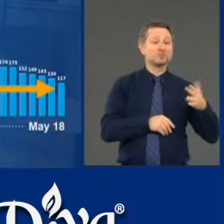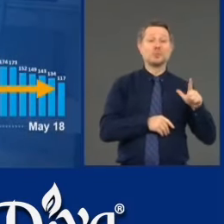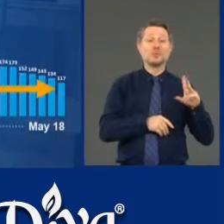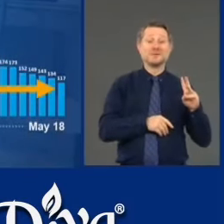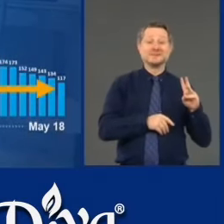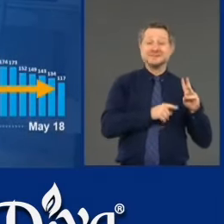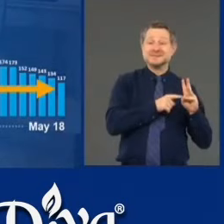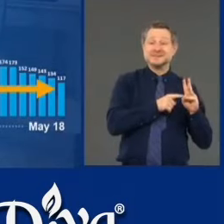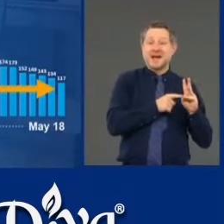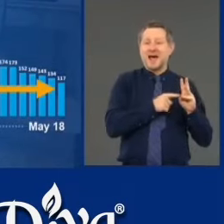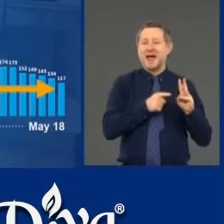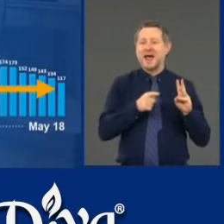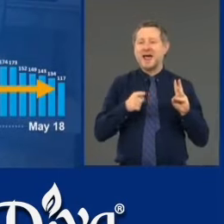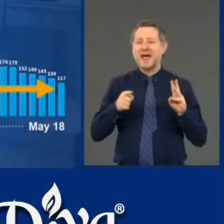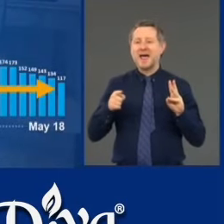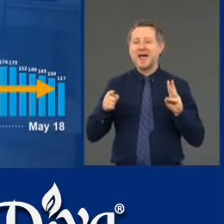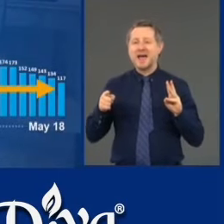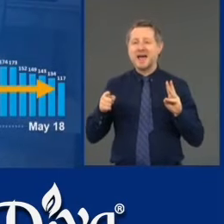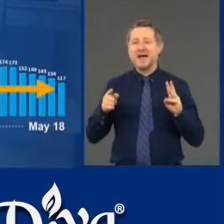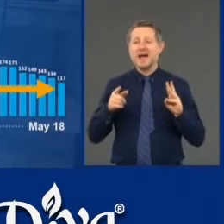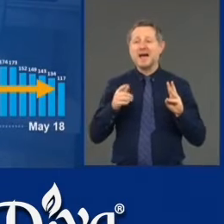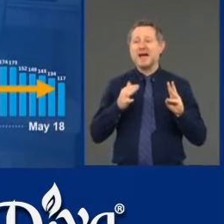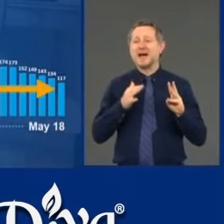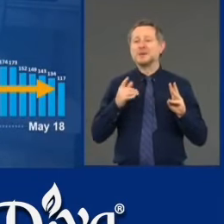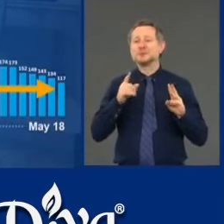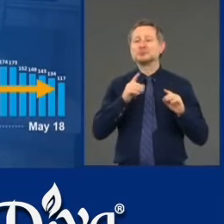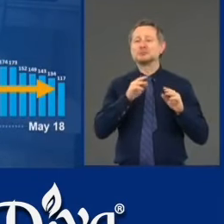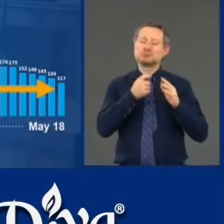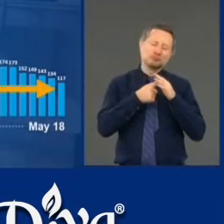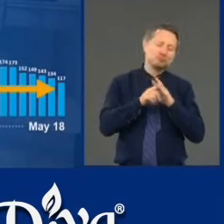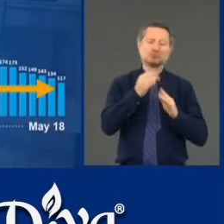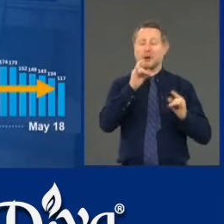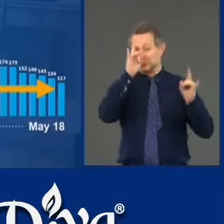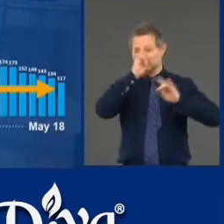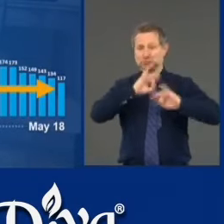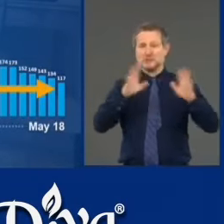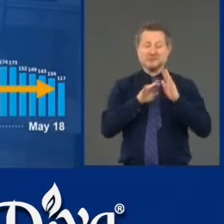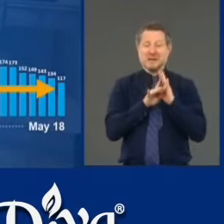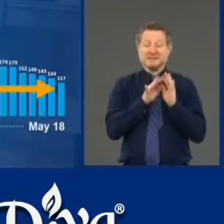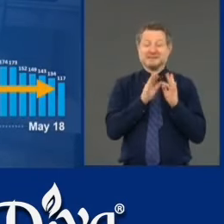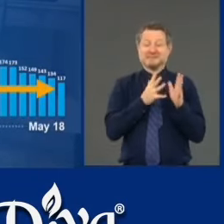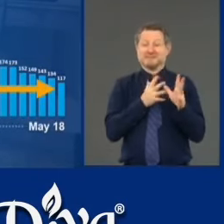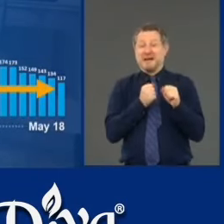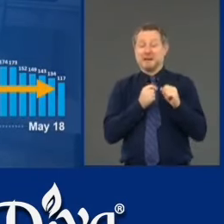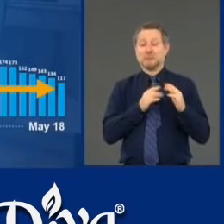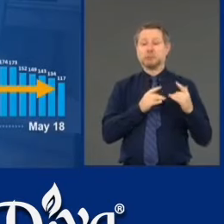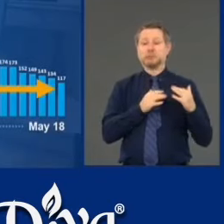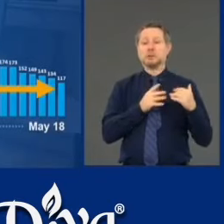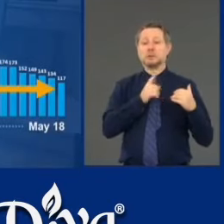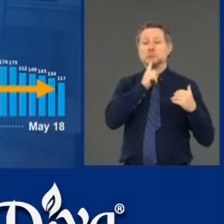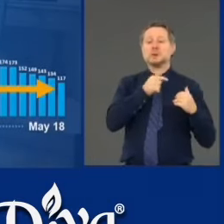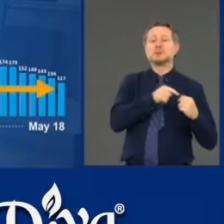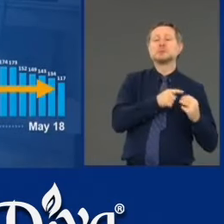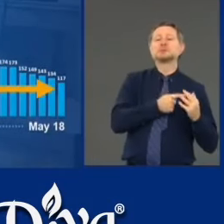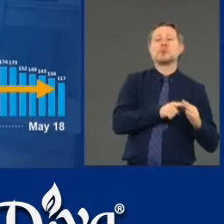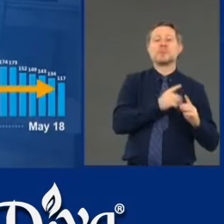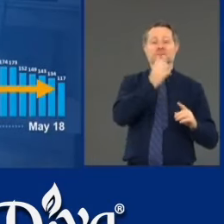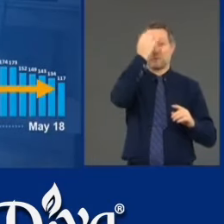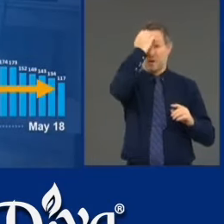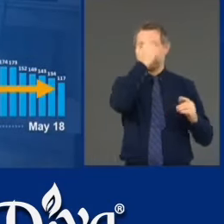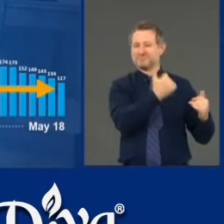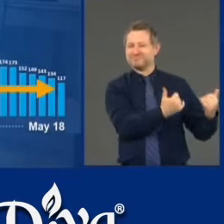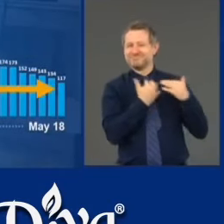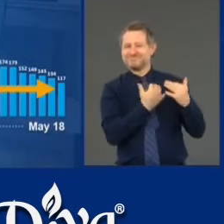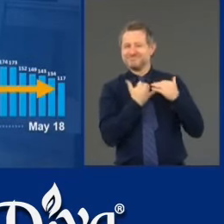descended upon us. Didn't actually descend upon us. It actually came from people in Europe, which nobody